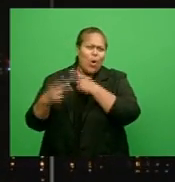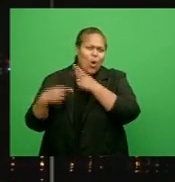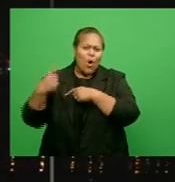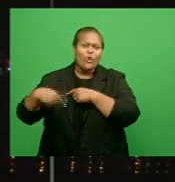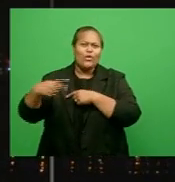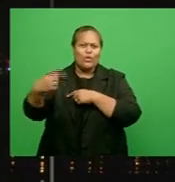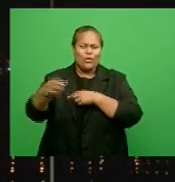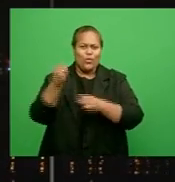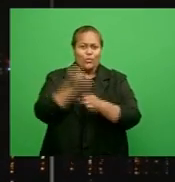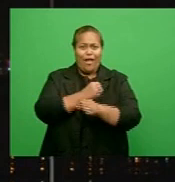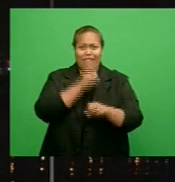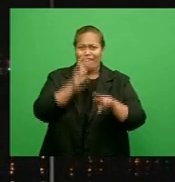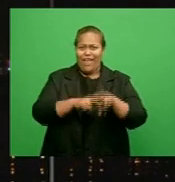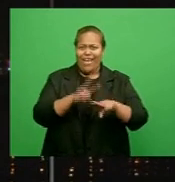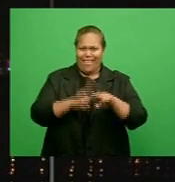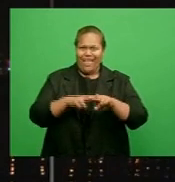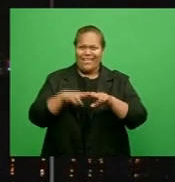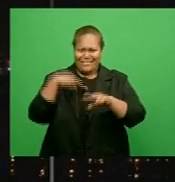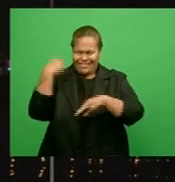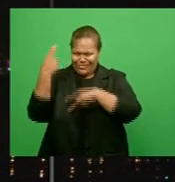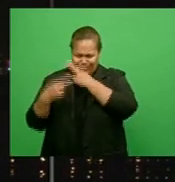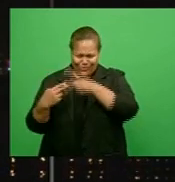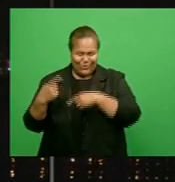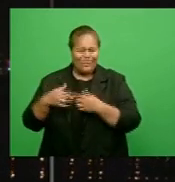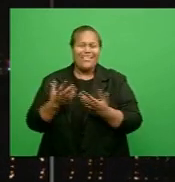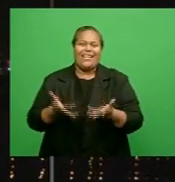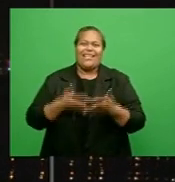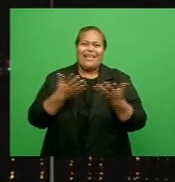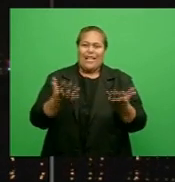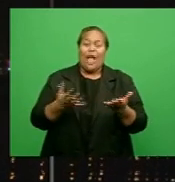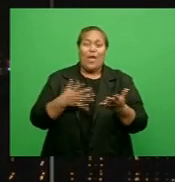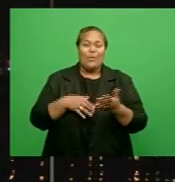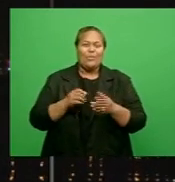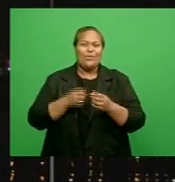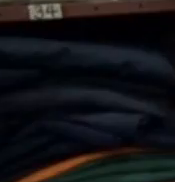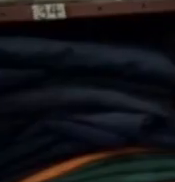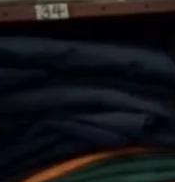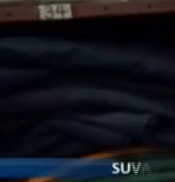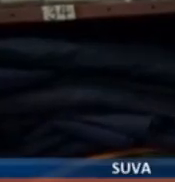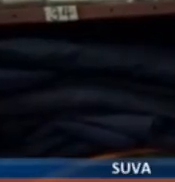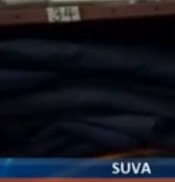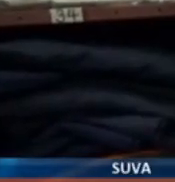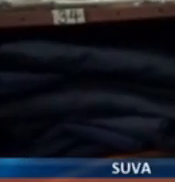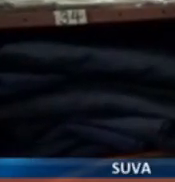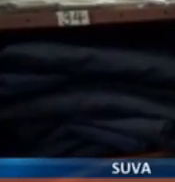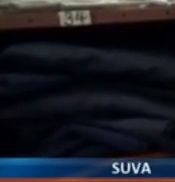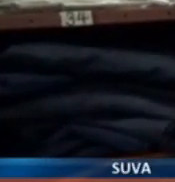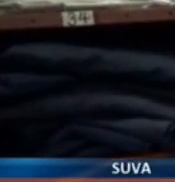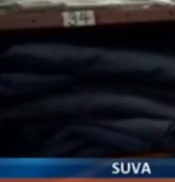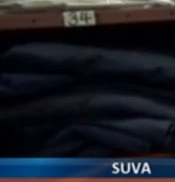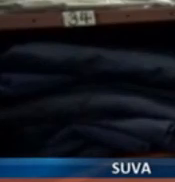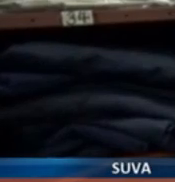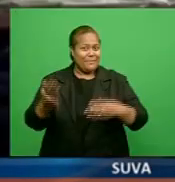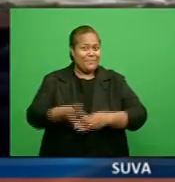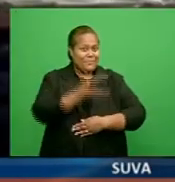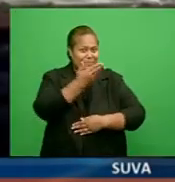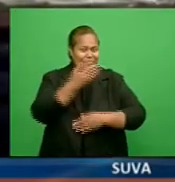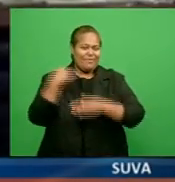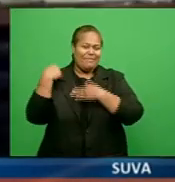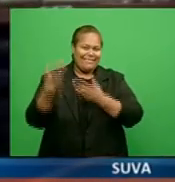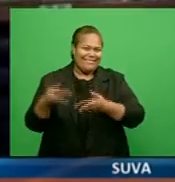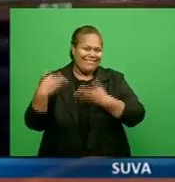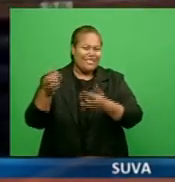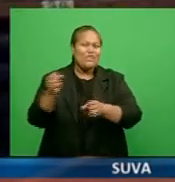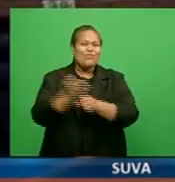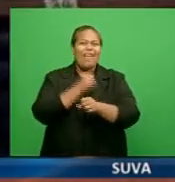pride. Vinina Rakautonga took to the streets of Nausori today and files this report. A family business passed down from her grandfather,